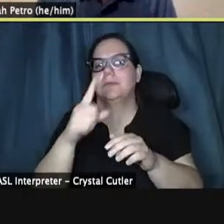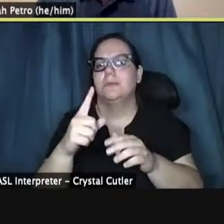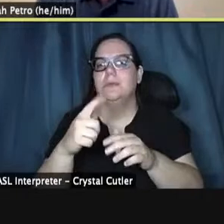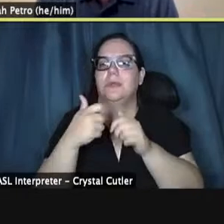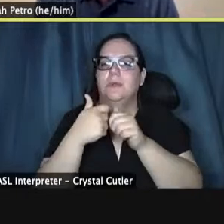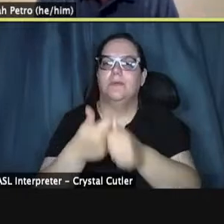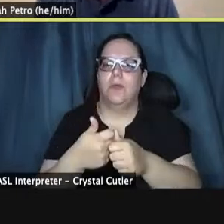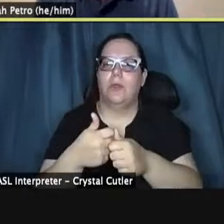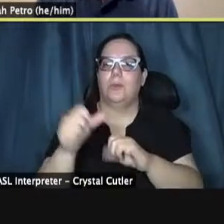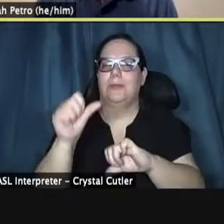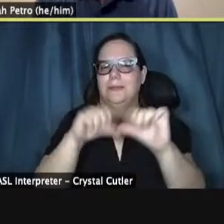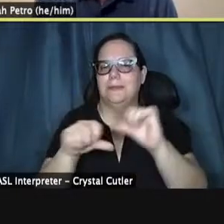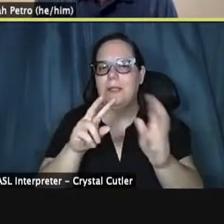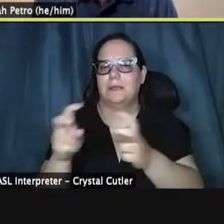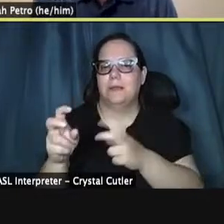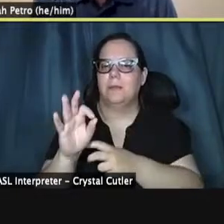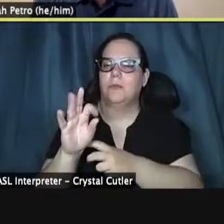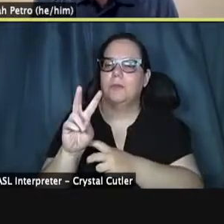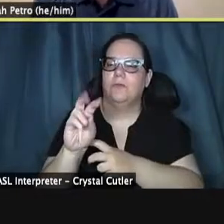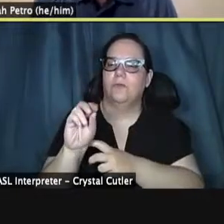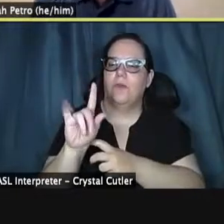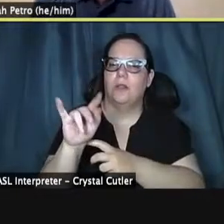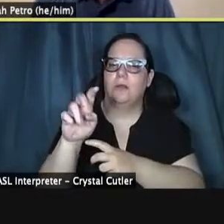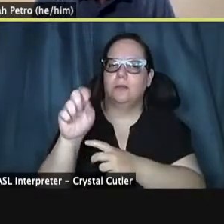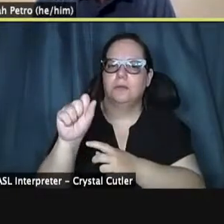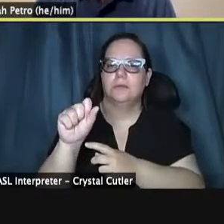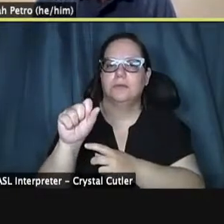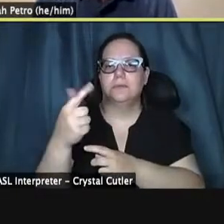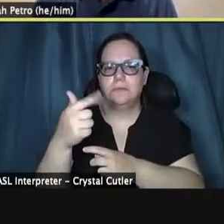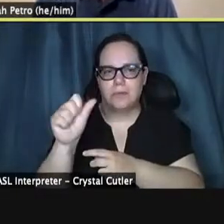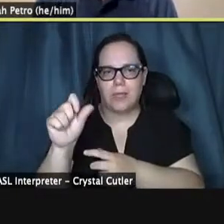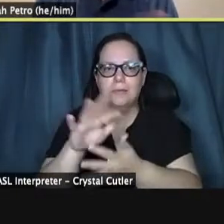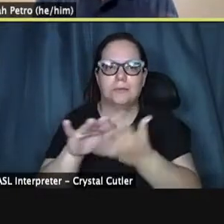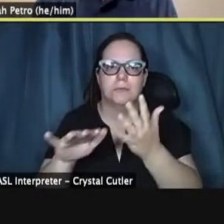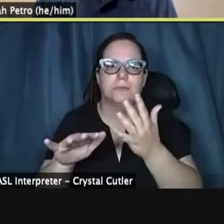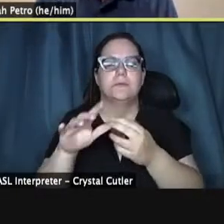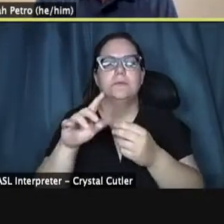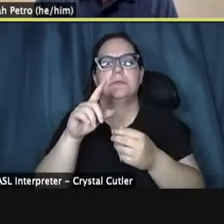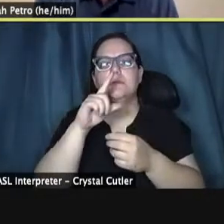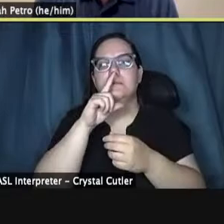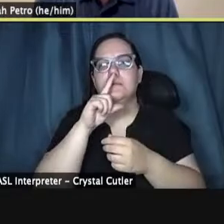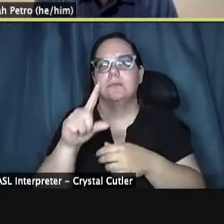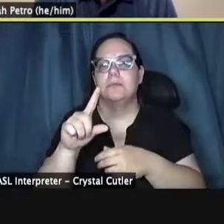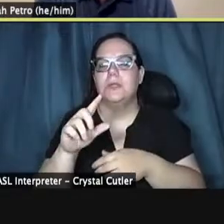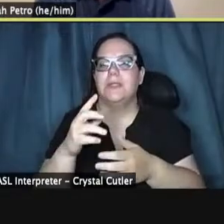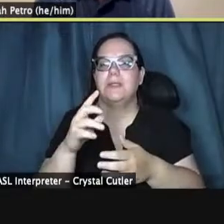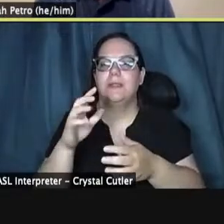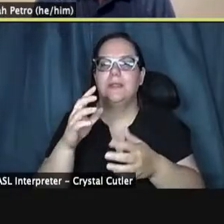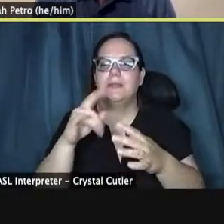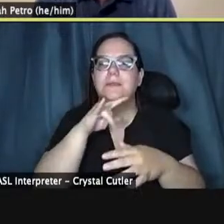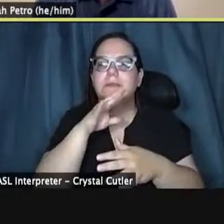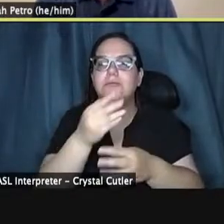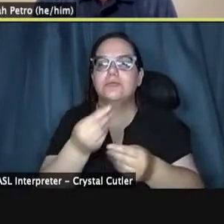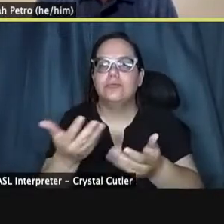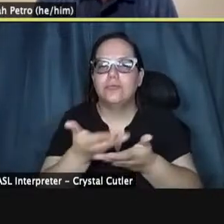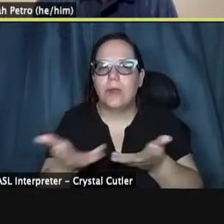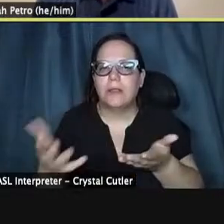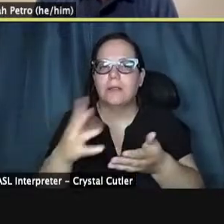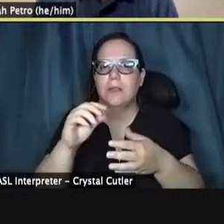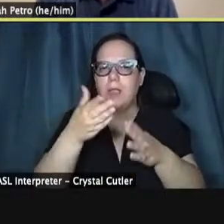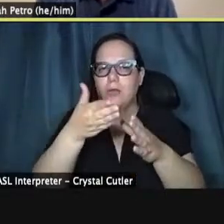external interactions. That part of the proposal is being led by Angela Stickle. Regolith and cratering on the lunar surface being led by Catherine